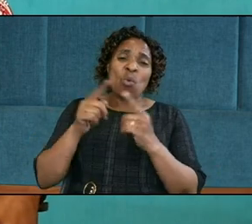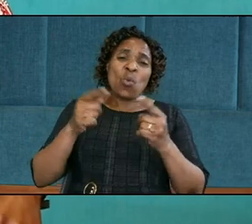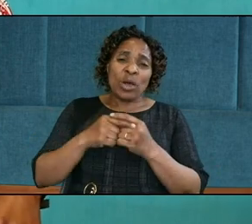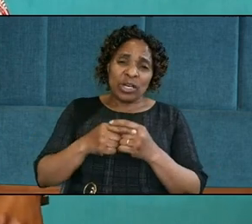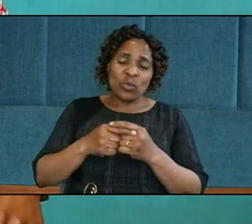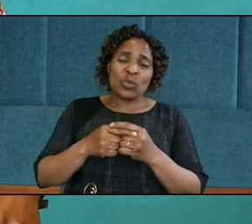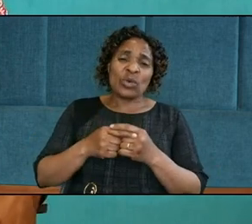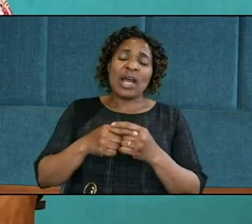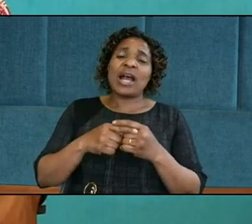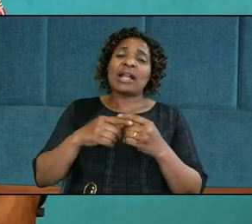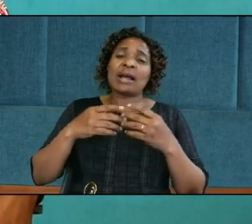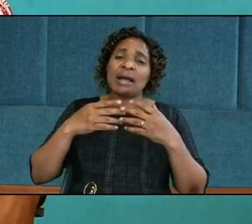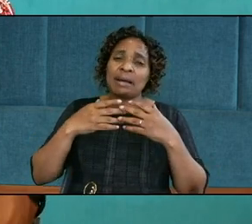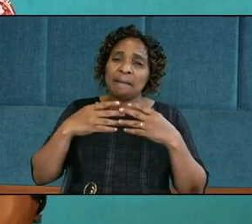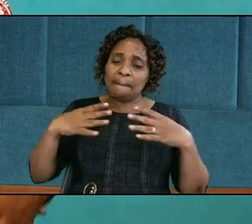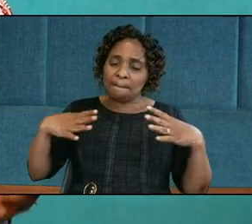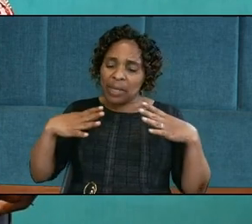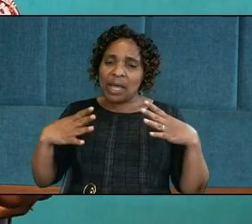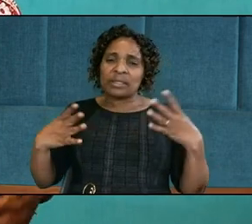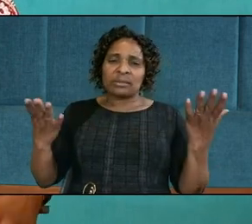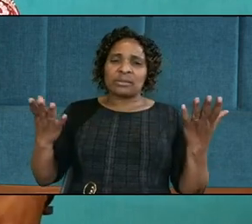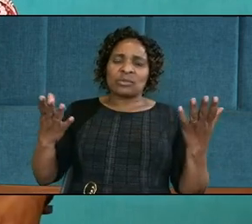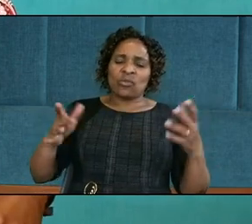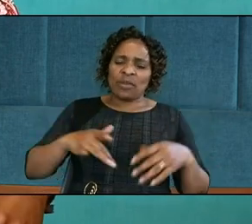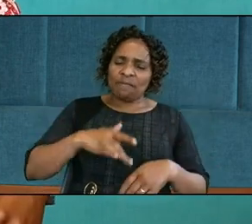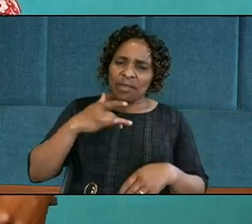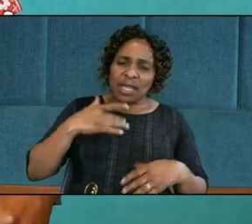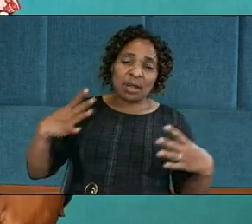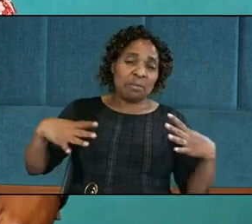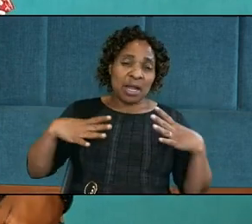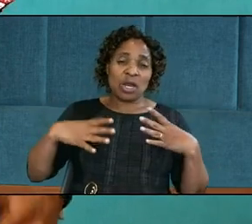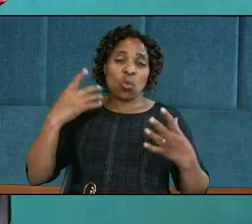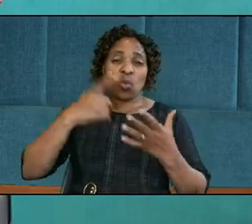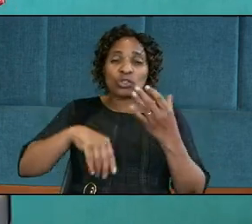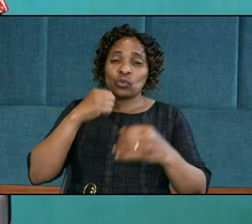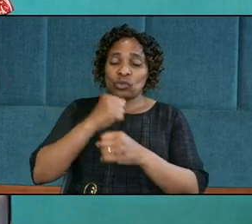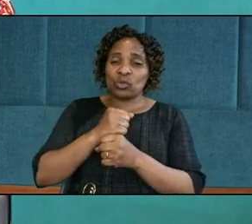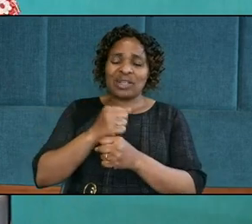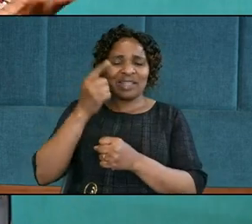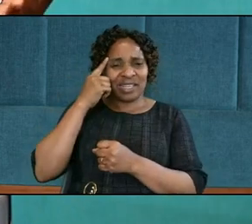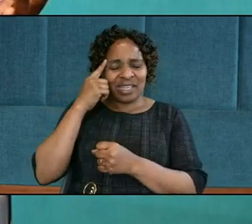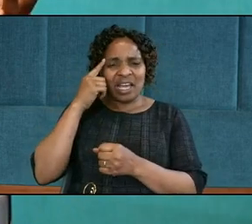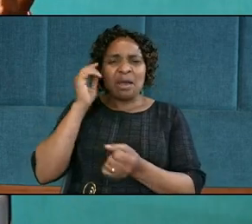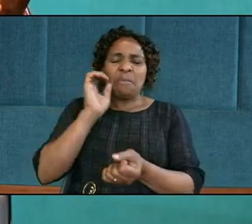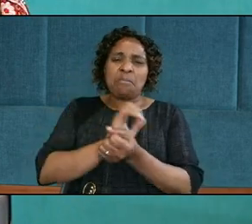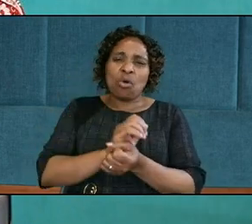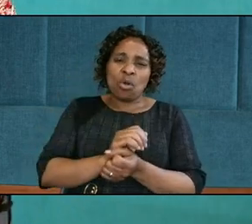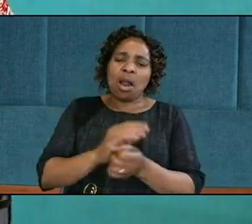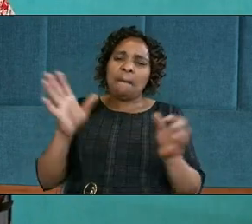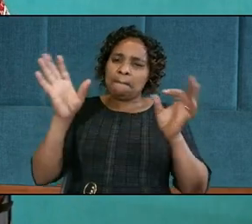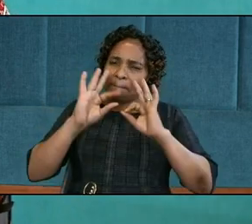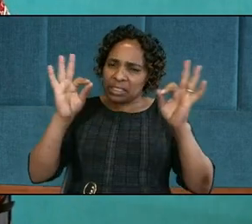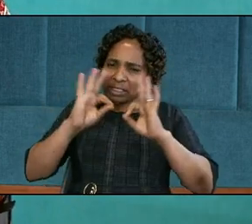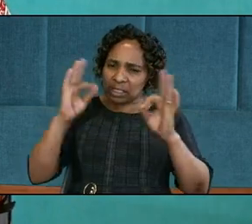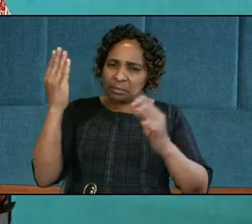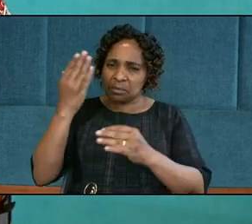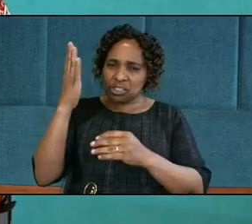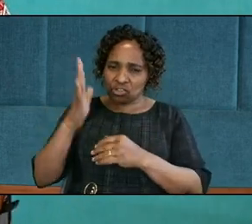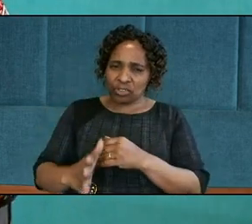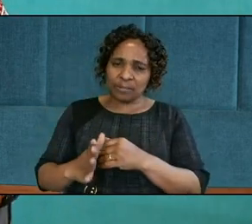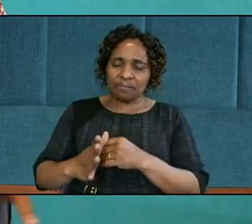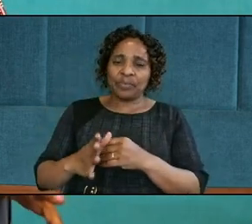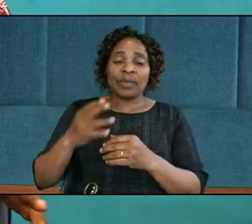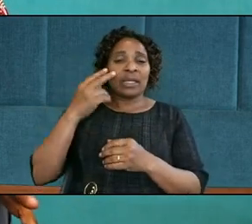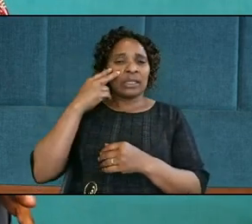prideful, sometimes when, you know, we feel proud about what we are doing and we think that, you know, Paul was an amazing preacher, you know, he would